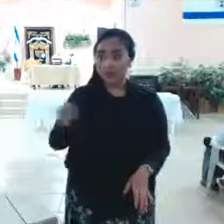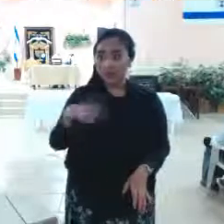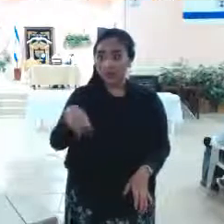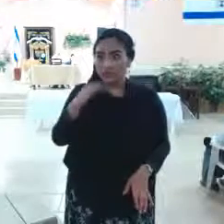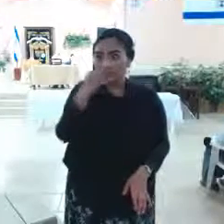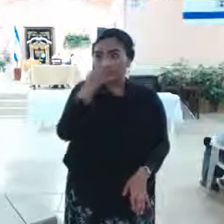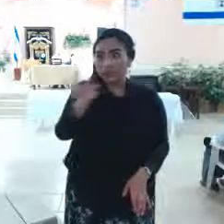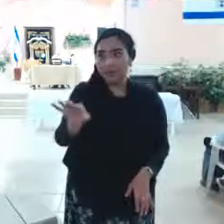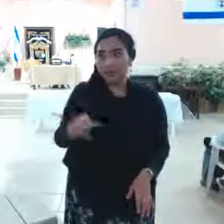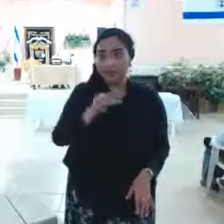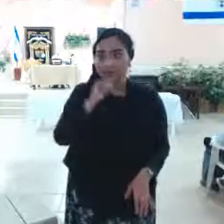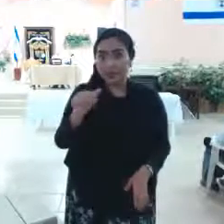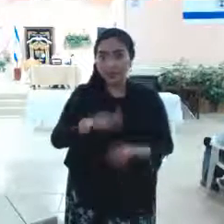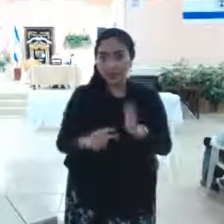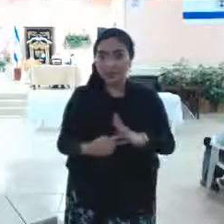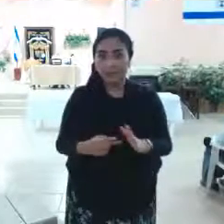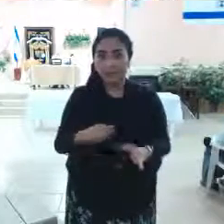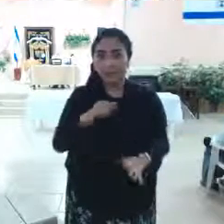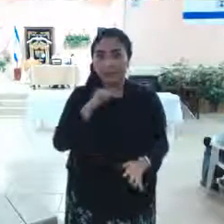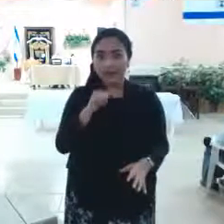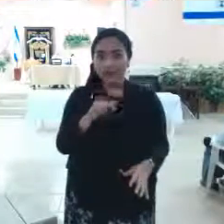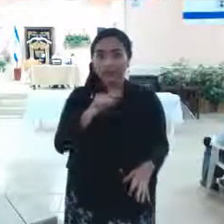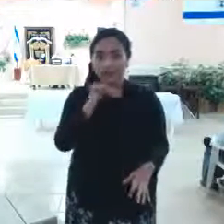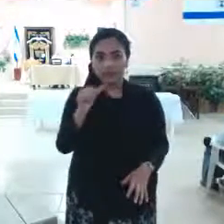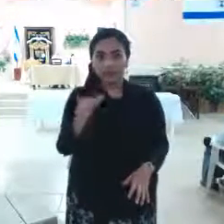minority. I'm not referring,